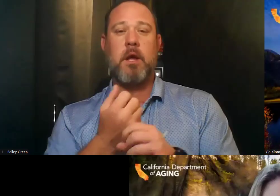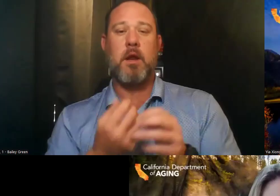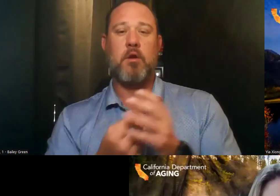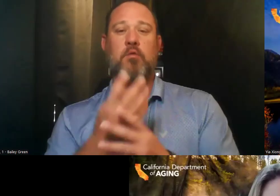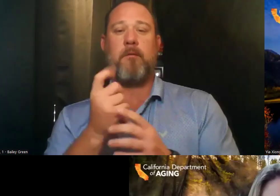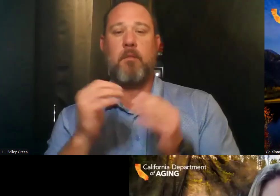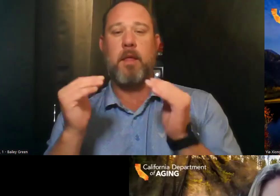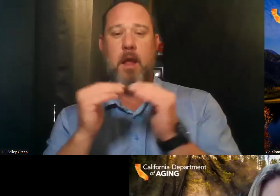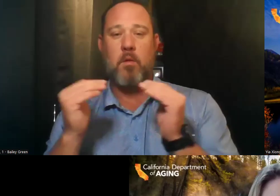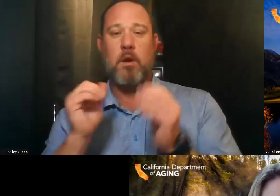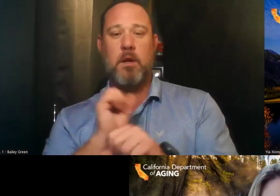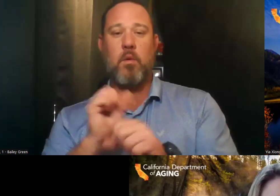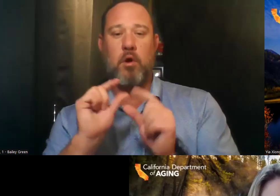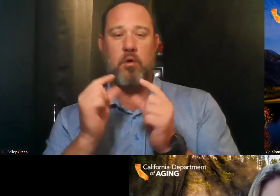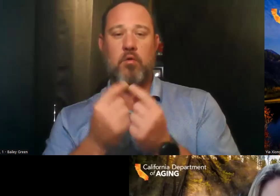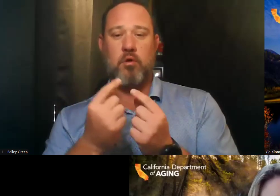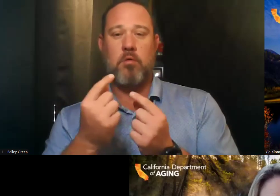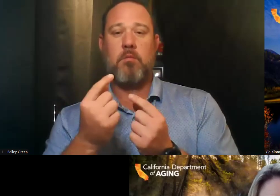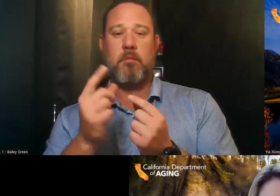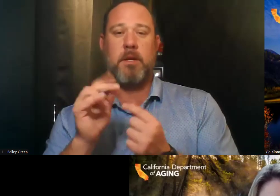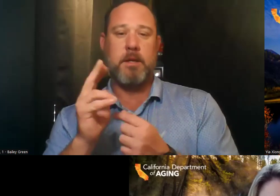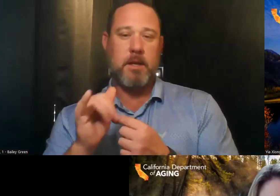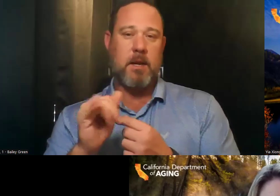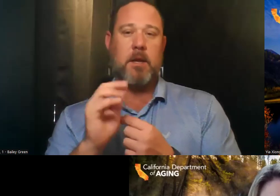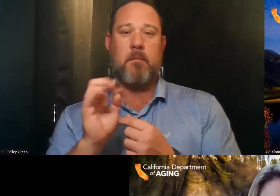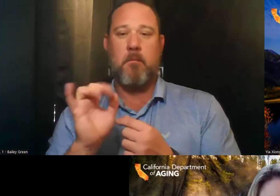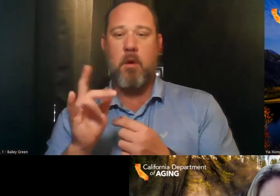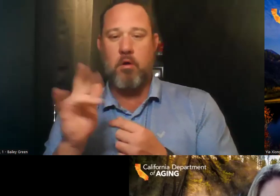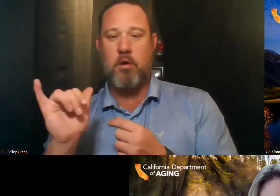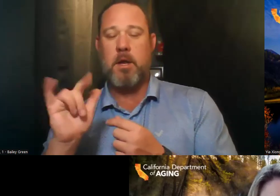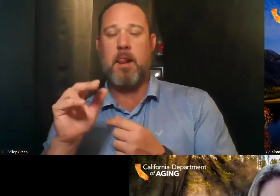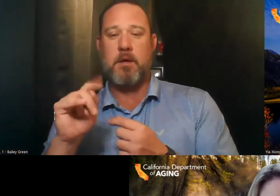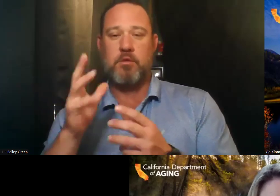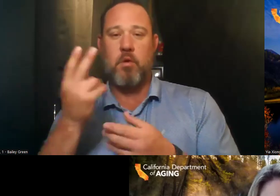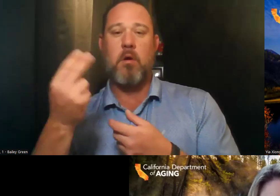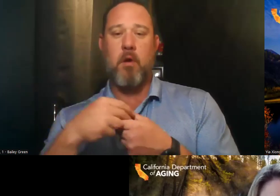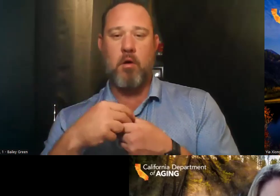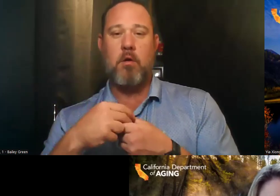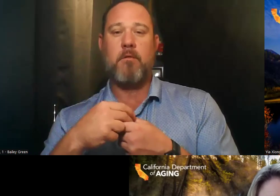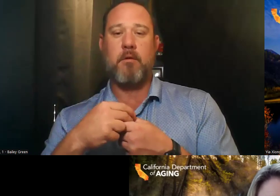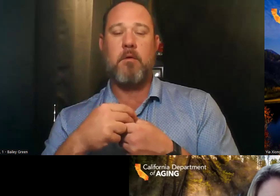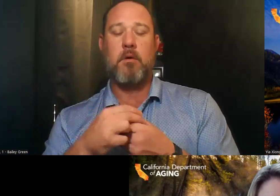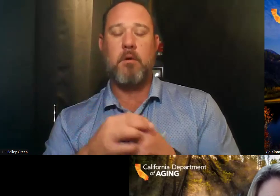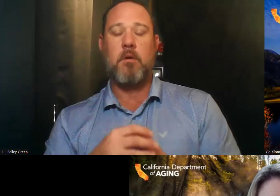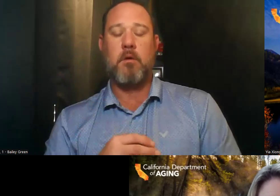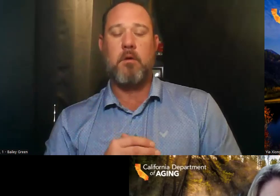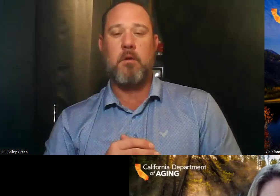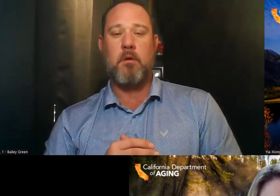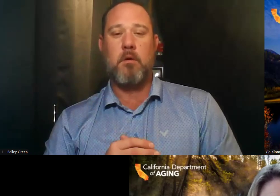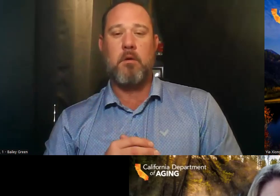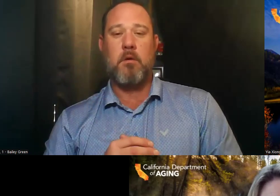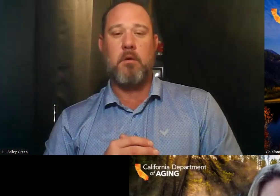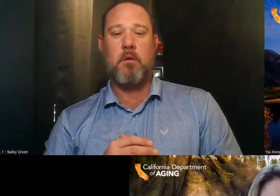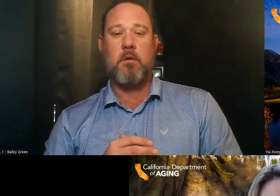work group that we mentioned earlier, that Denny and Marty Lynch were also a part of, and a few others. And we know that